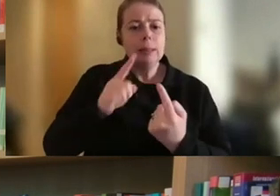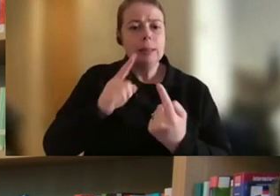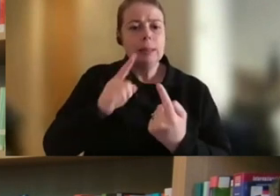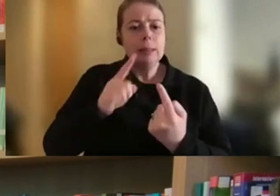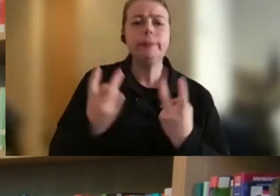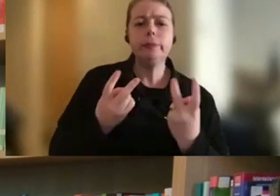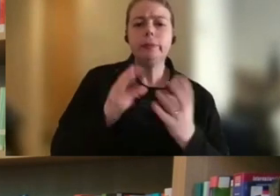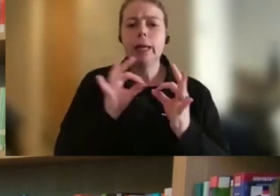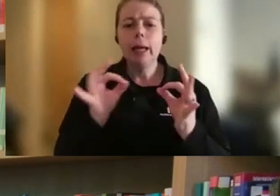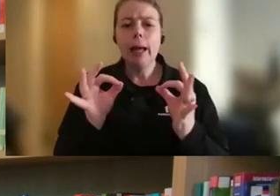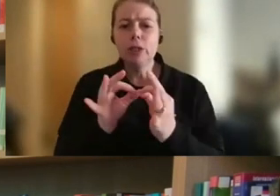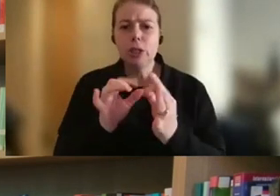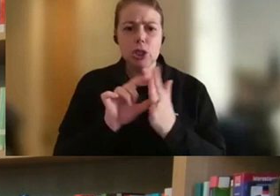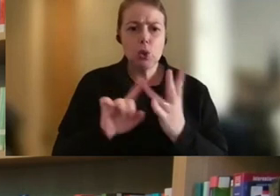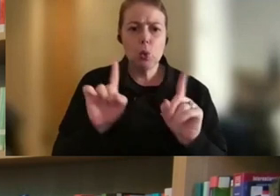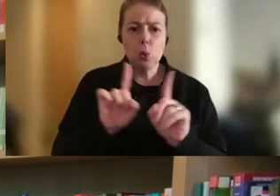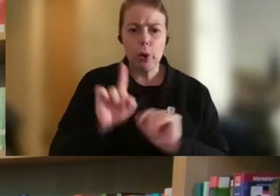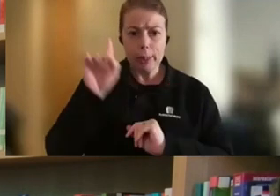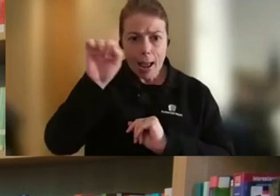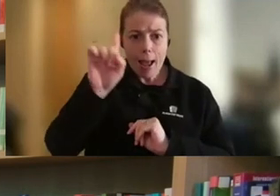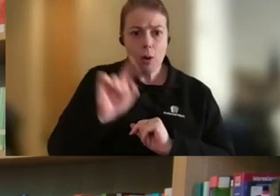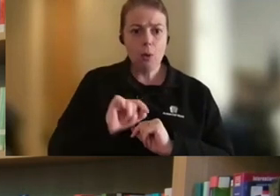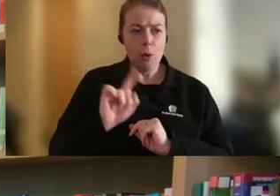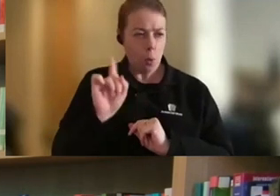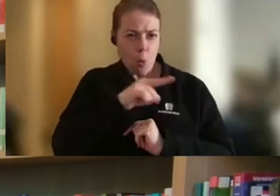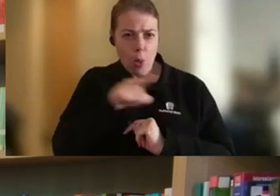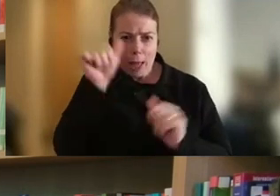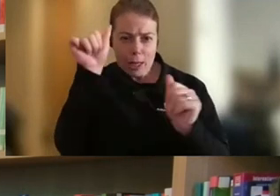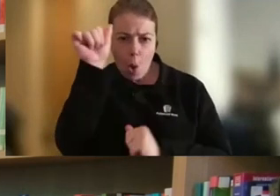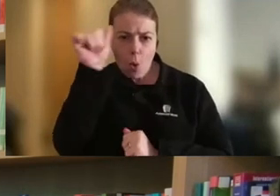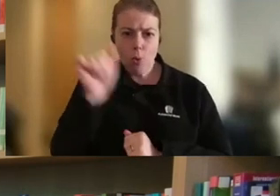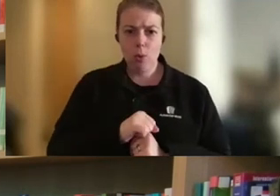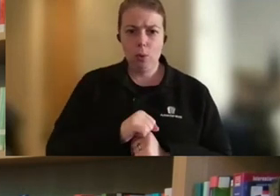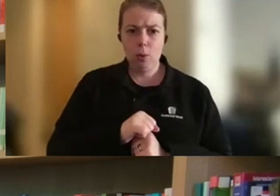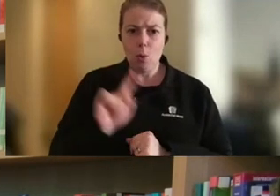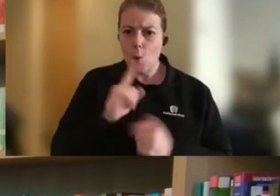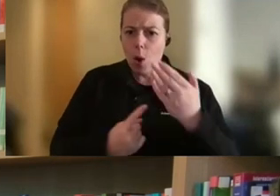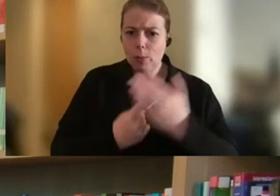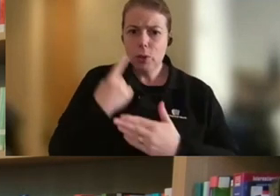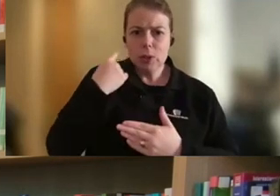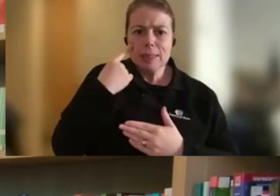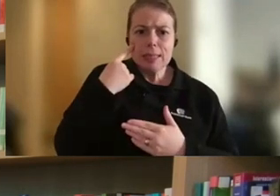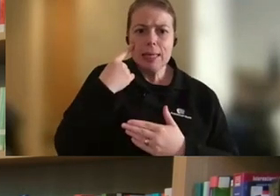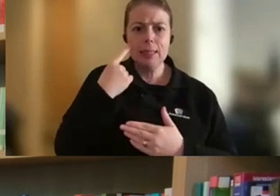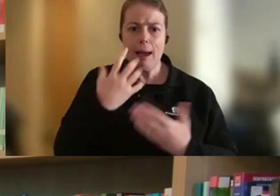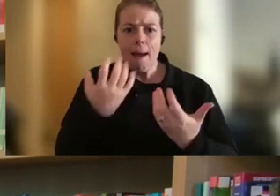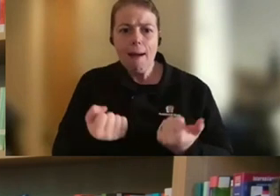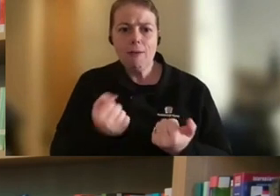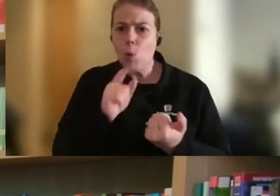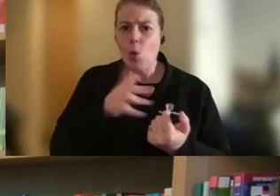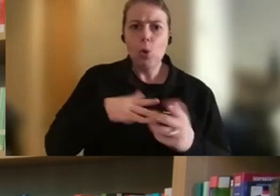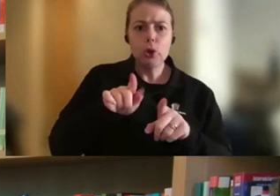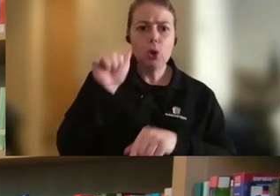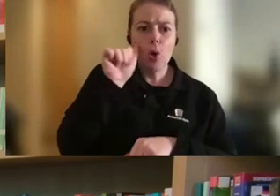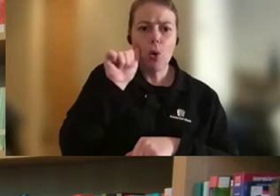were already doing, what they were maybe aware of, what they thought were opportunities, what they really wanted to learn. So we kind of